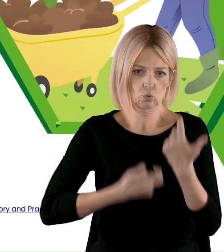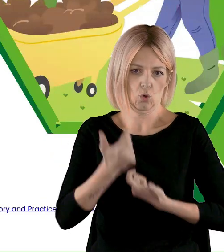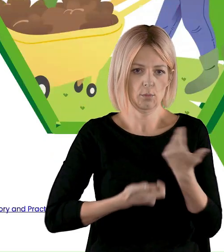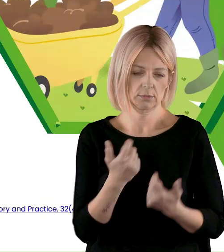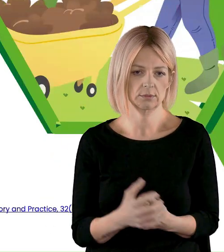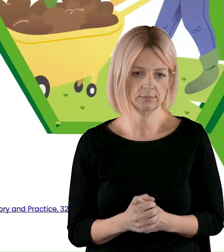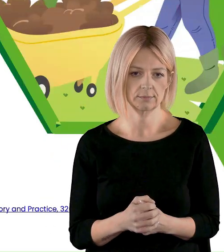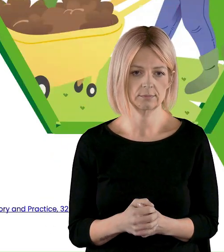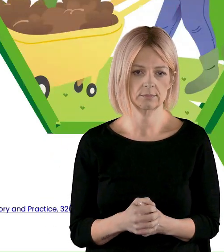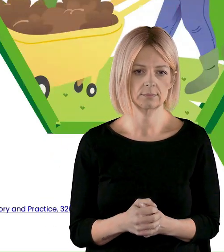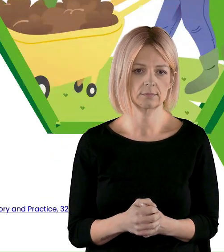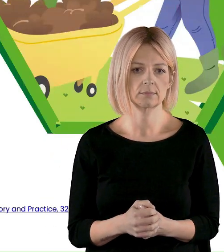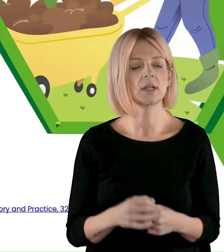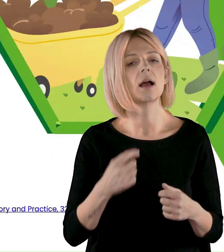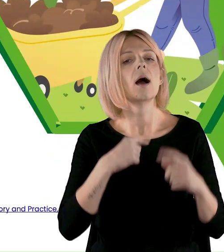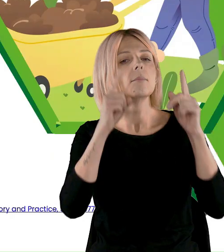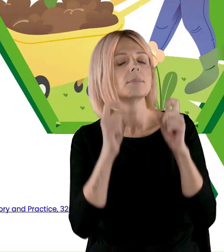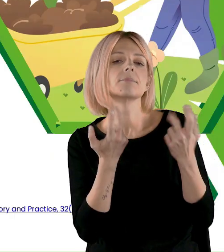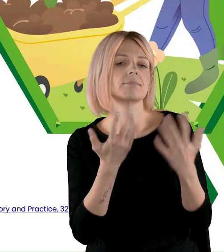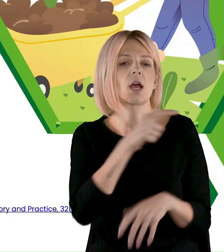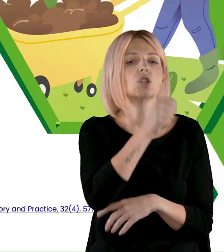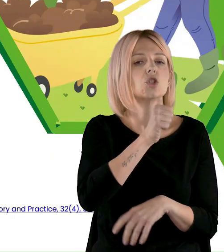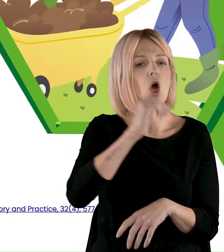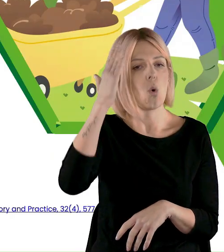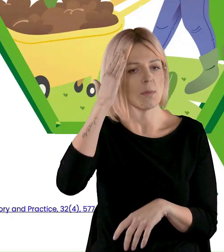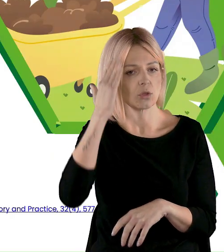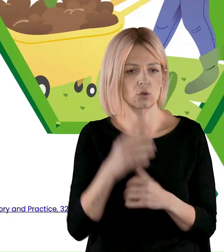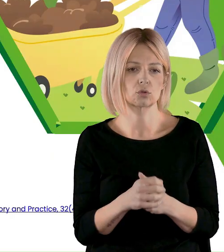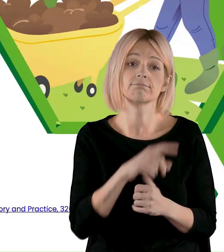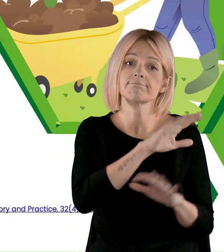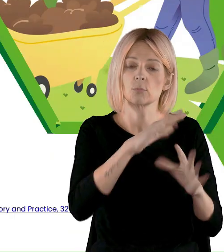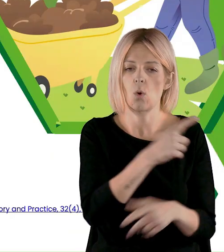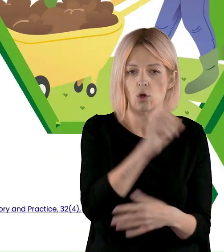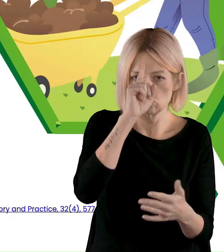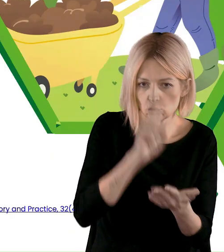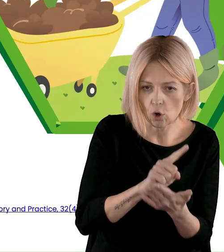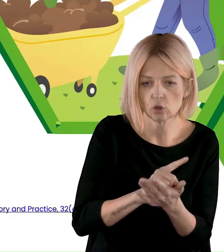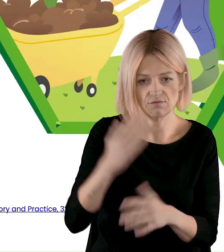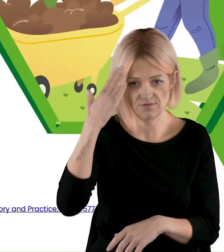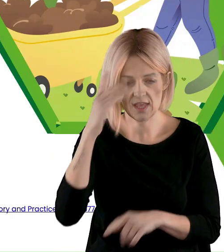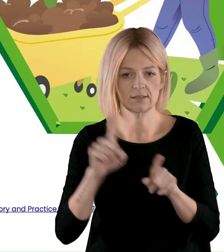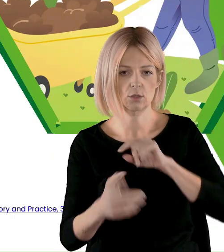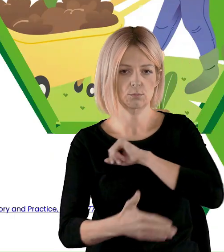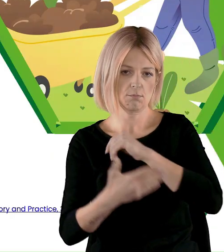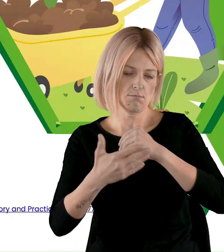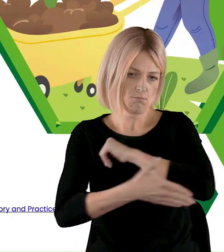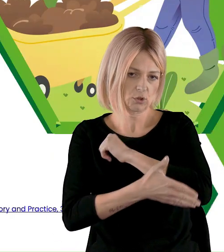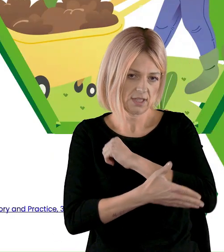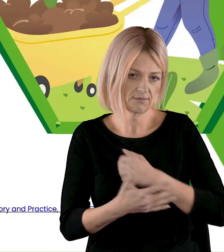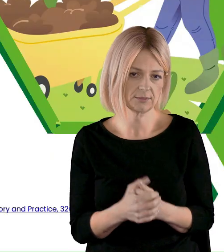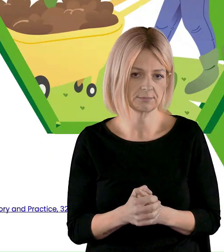Starting with what green skills are. Green skills are the